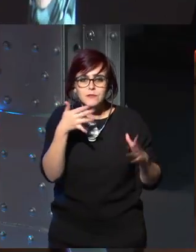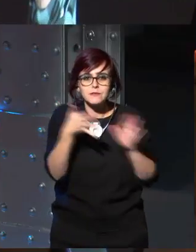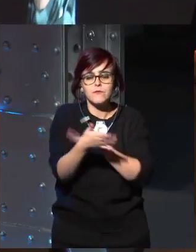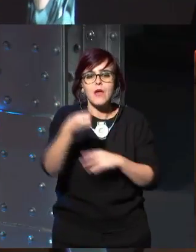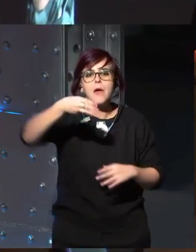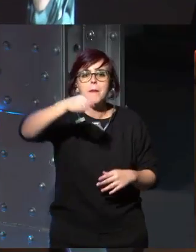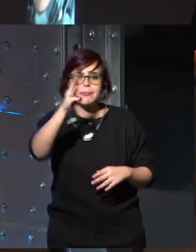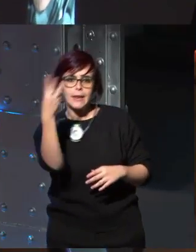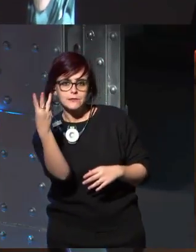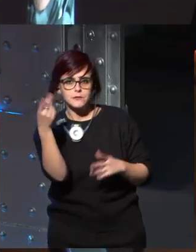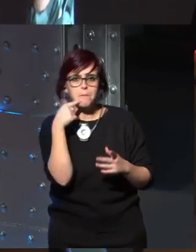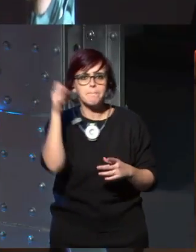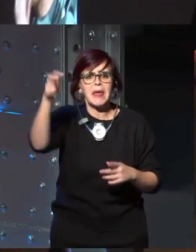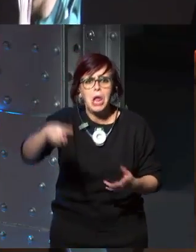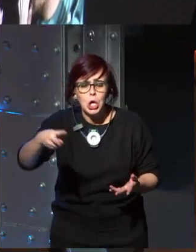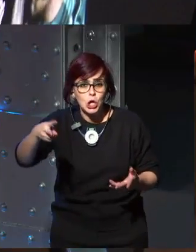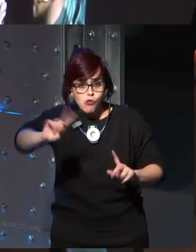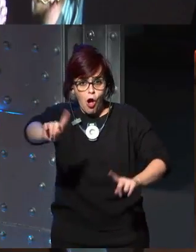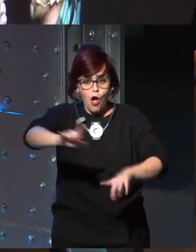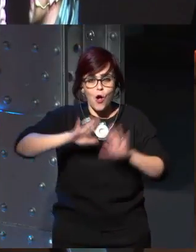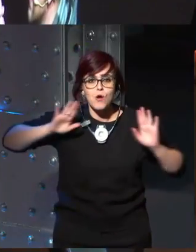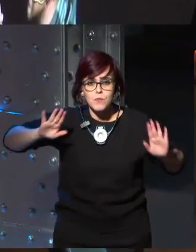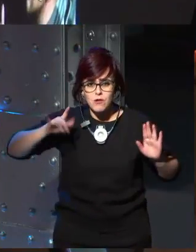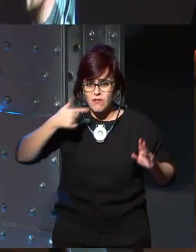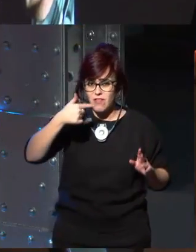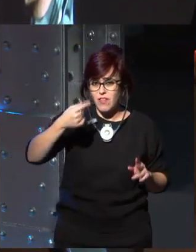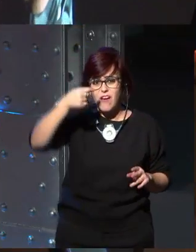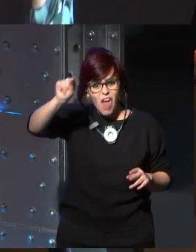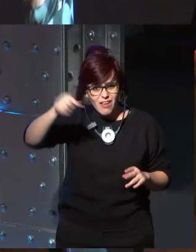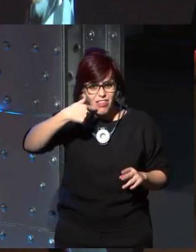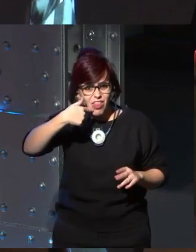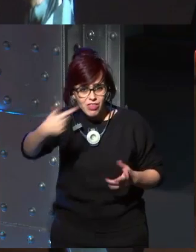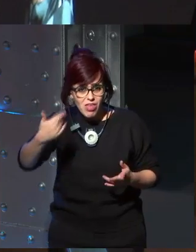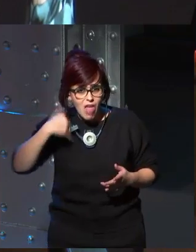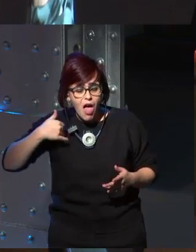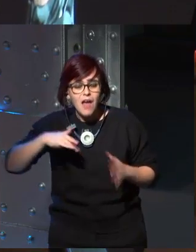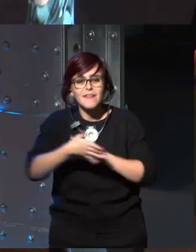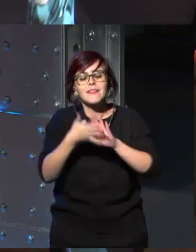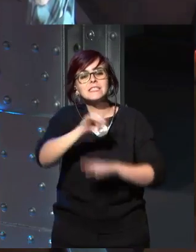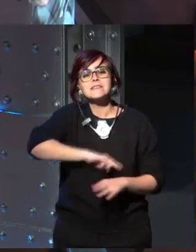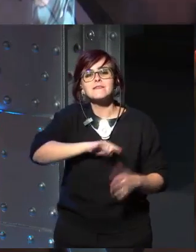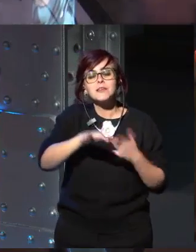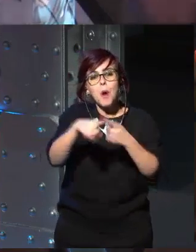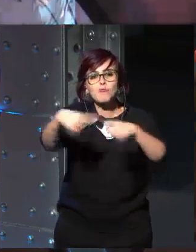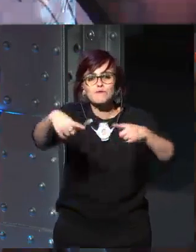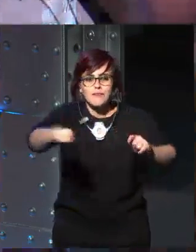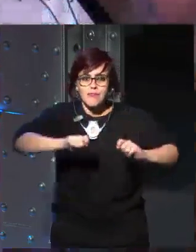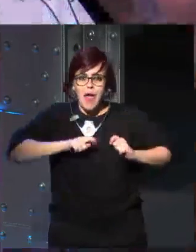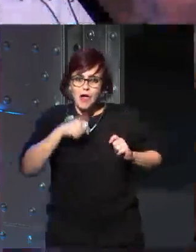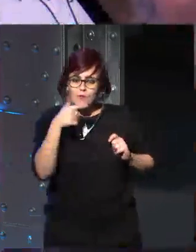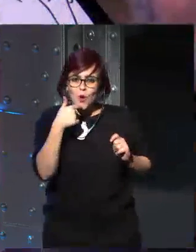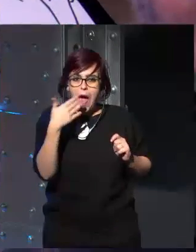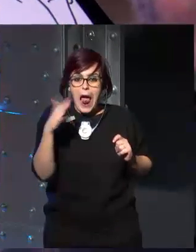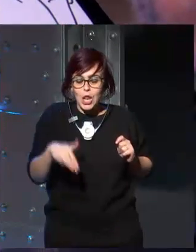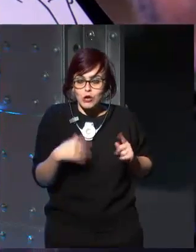different way. I'm not saying that MP3 music sounds any worse or not, but as Greg was saying before, you might have the sensation